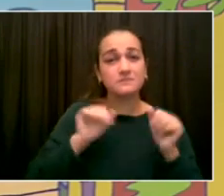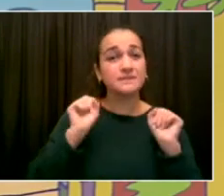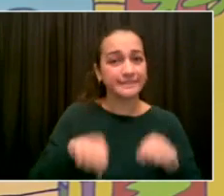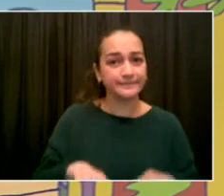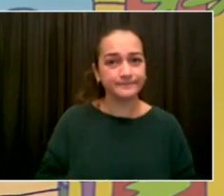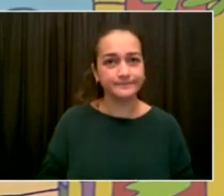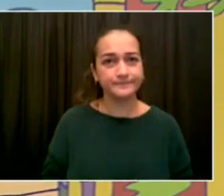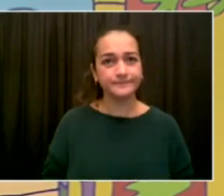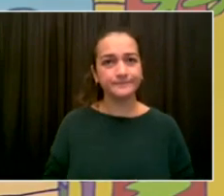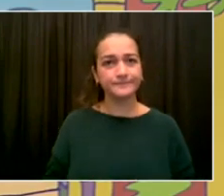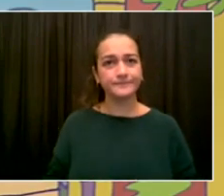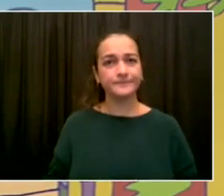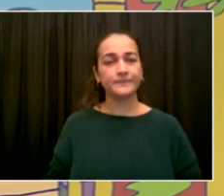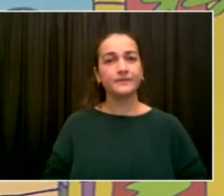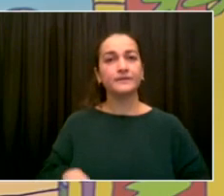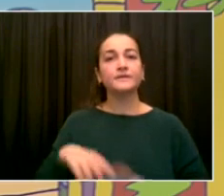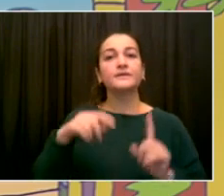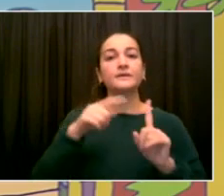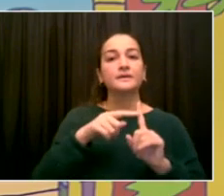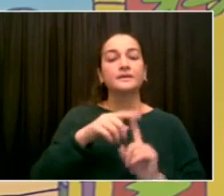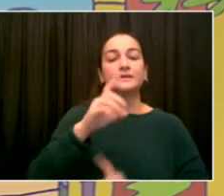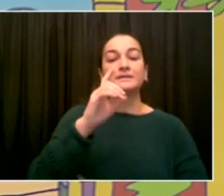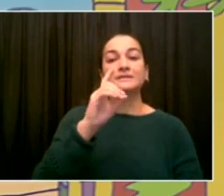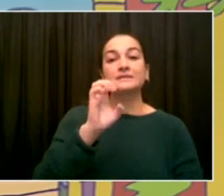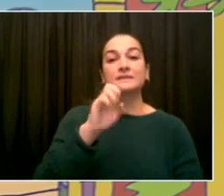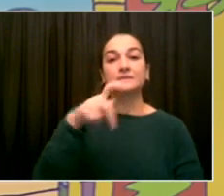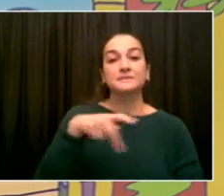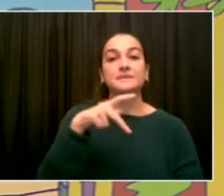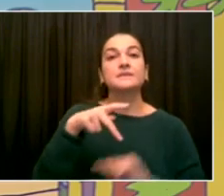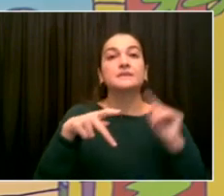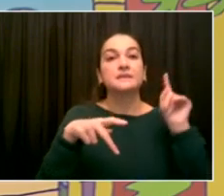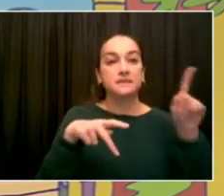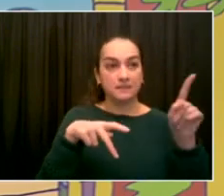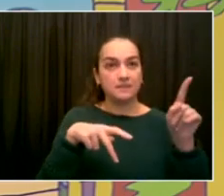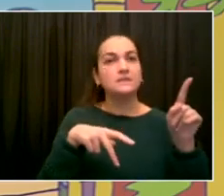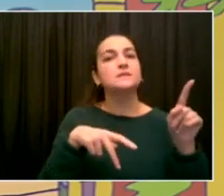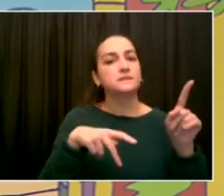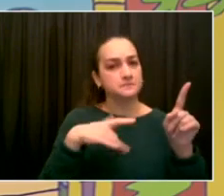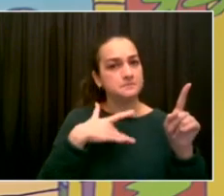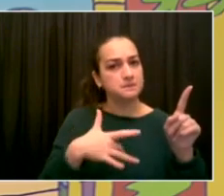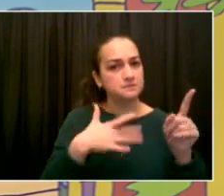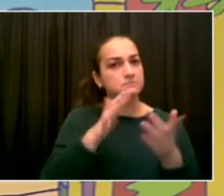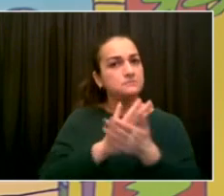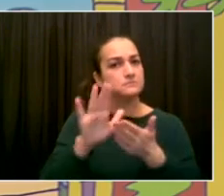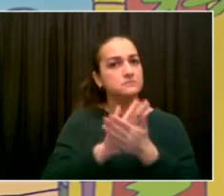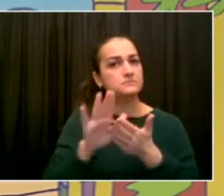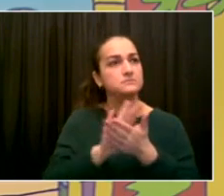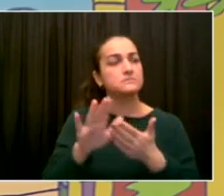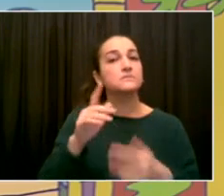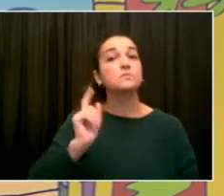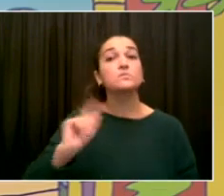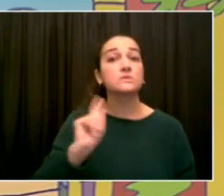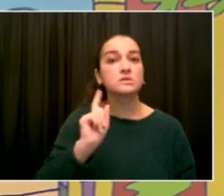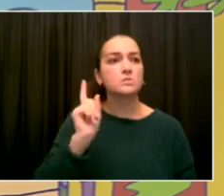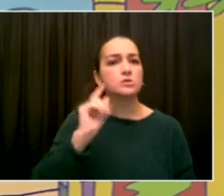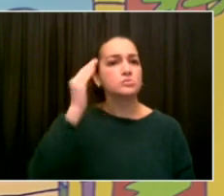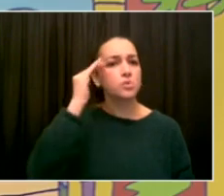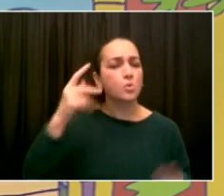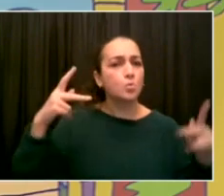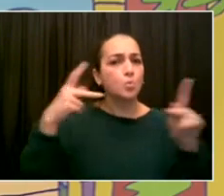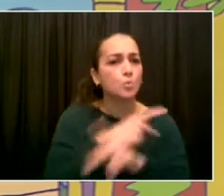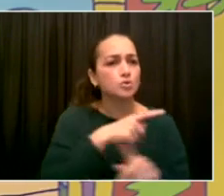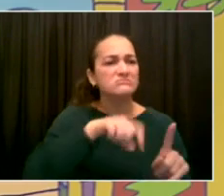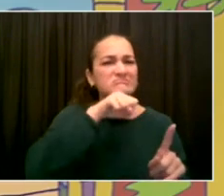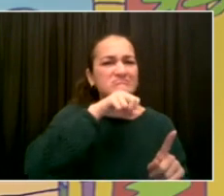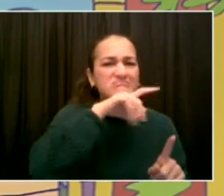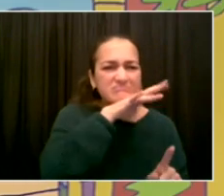basins in all the most sensitive areas of the city. Two, yes, it's good to appeal to the public, help in any way they can at the